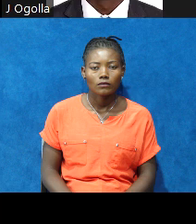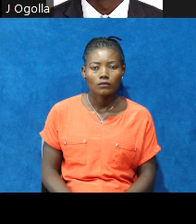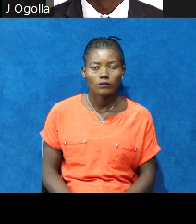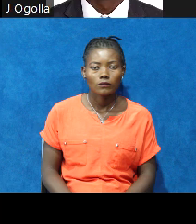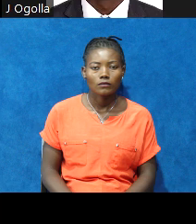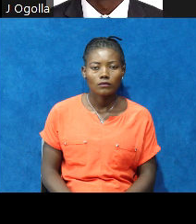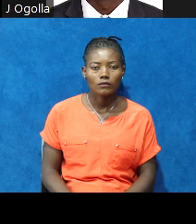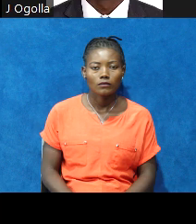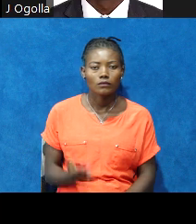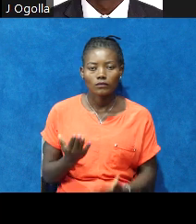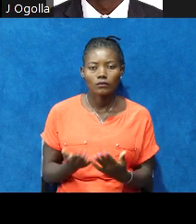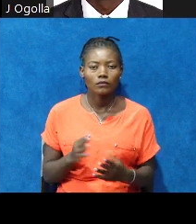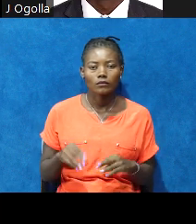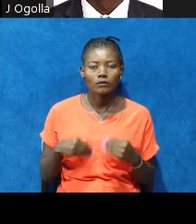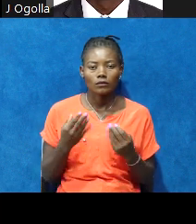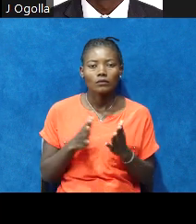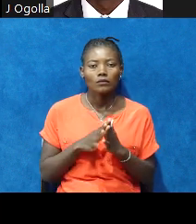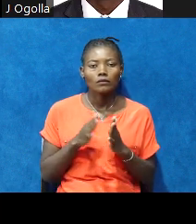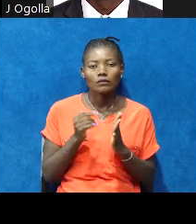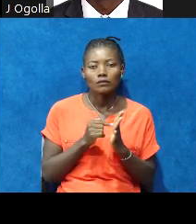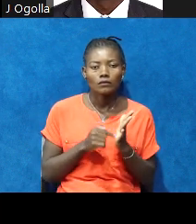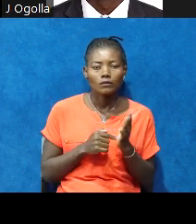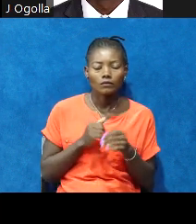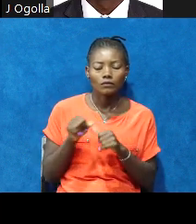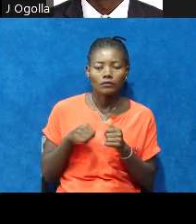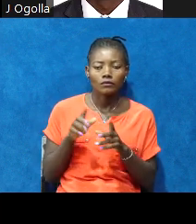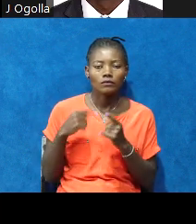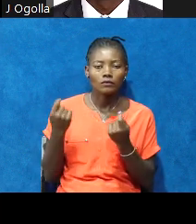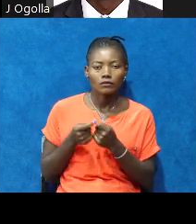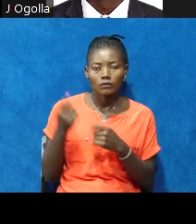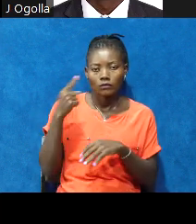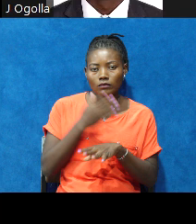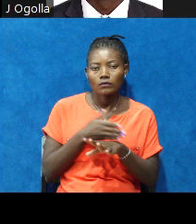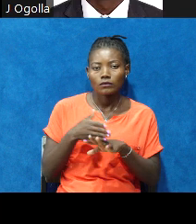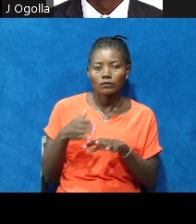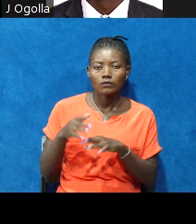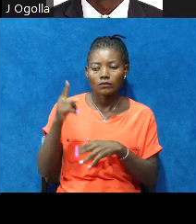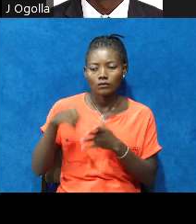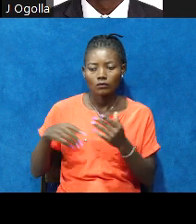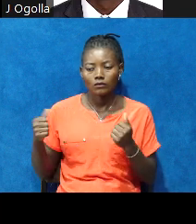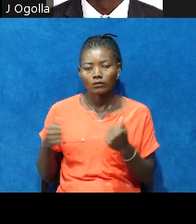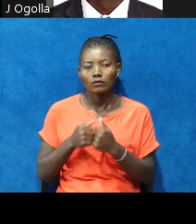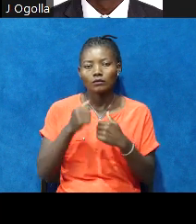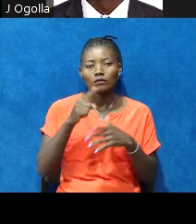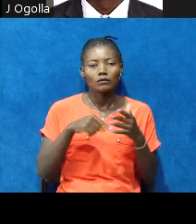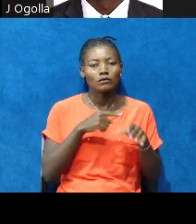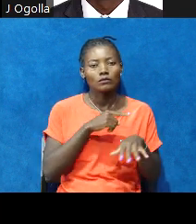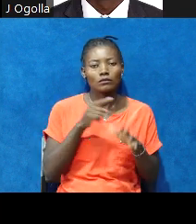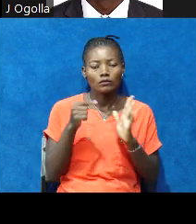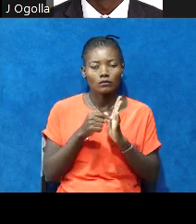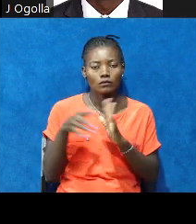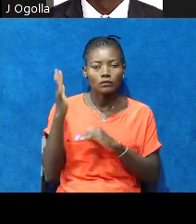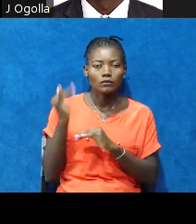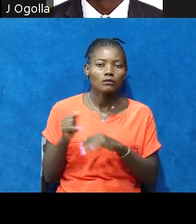give me details on, like, you know, the type of injury, what happened at what point of the game? Because usually when you get an